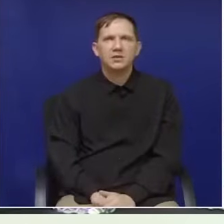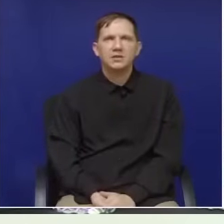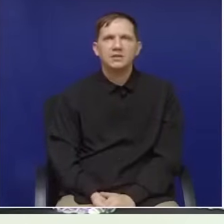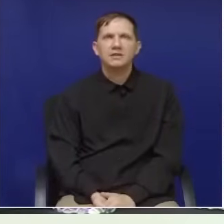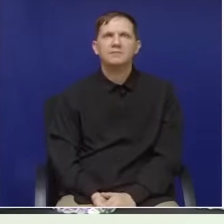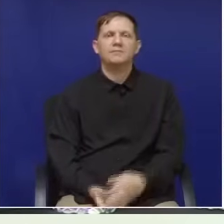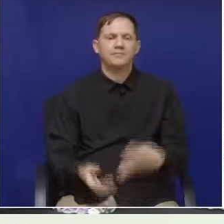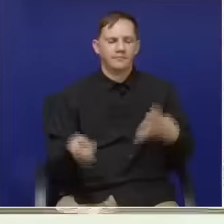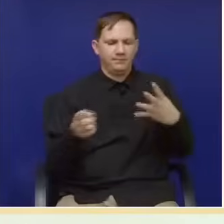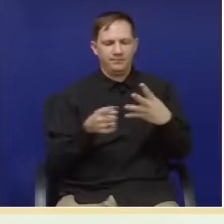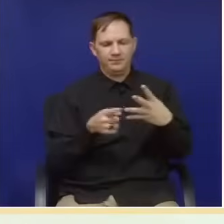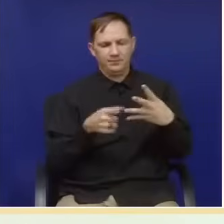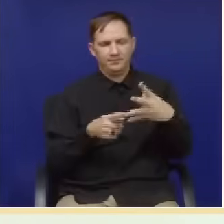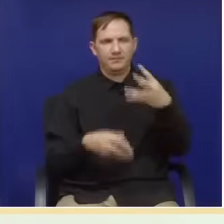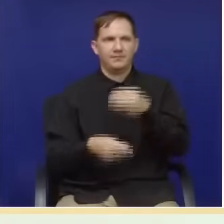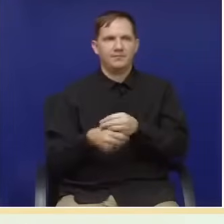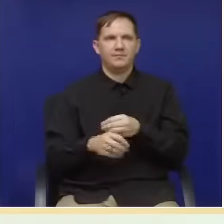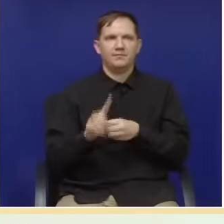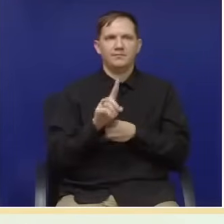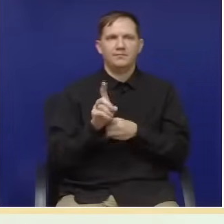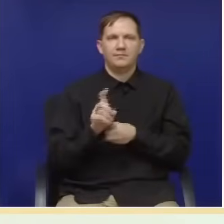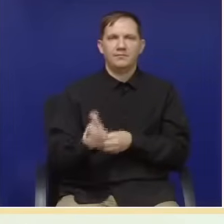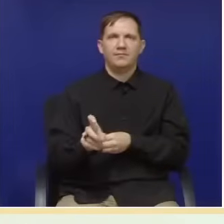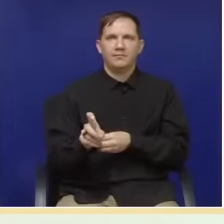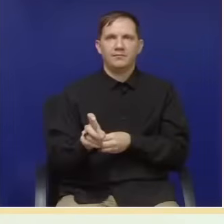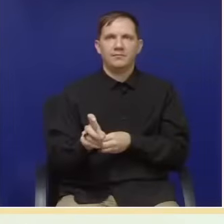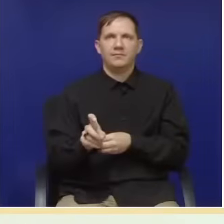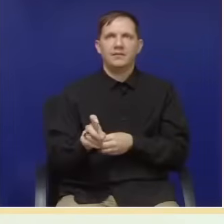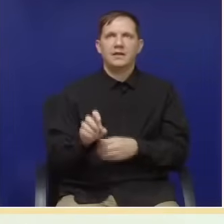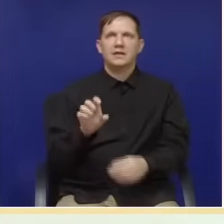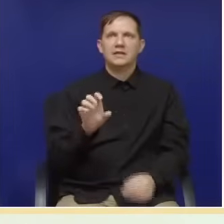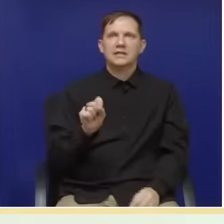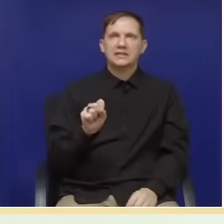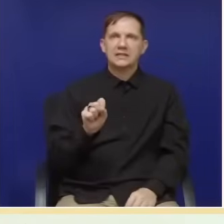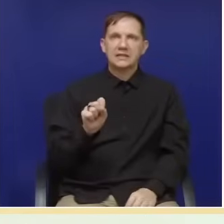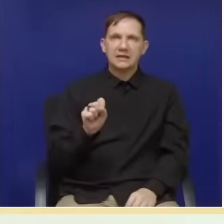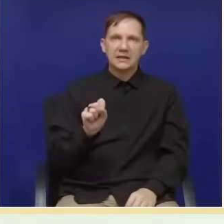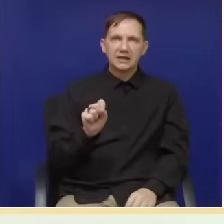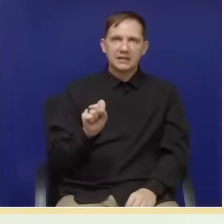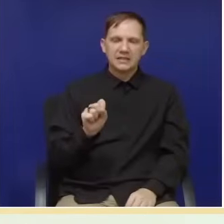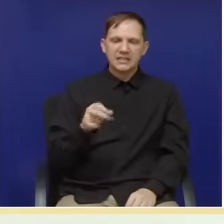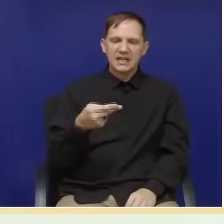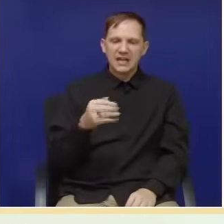third supplementary question will be asked by Honorable Skikaling.